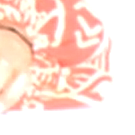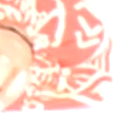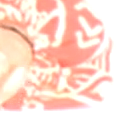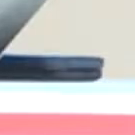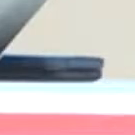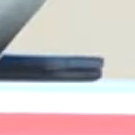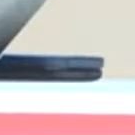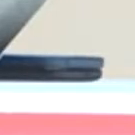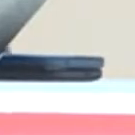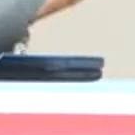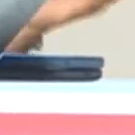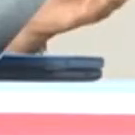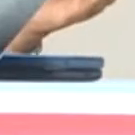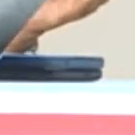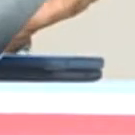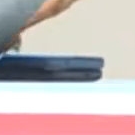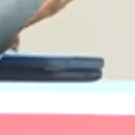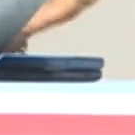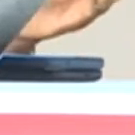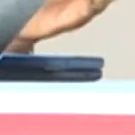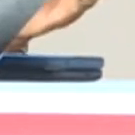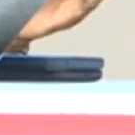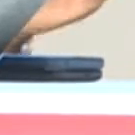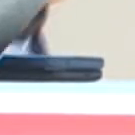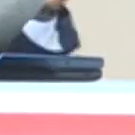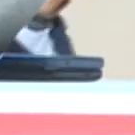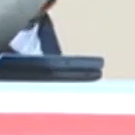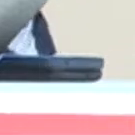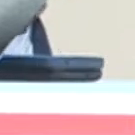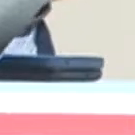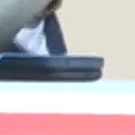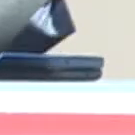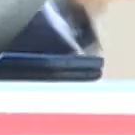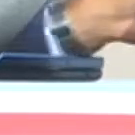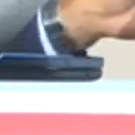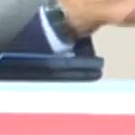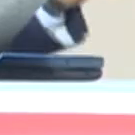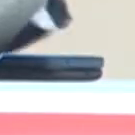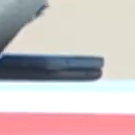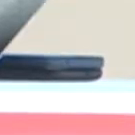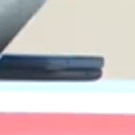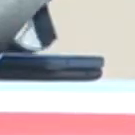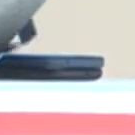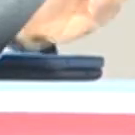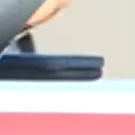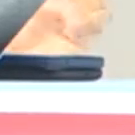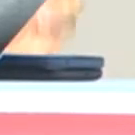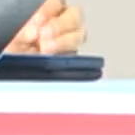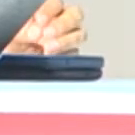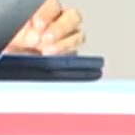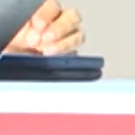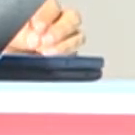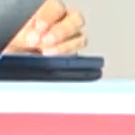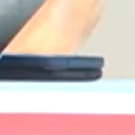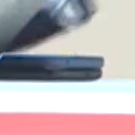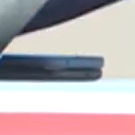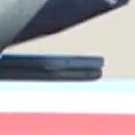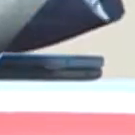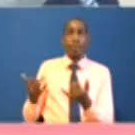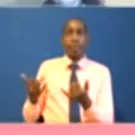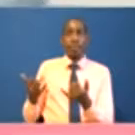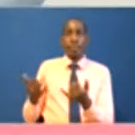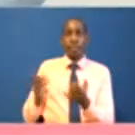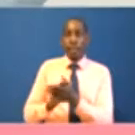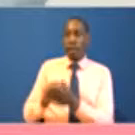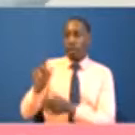there i don't know who else might have tried to buy on this i don't know if anyone else has given it a shot but he has and he says this is the reality on the